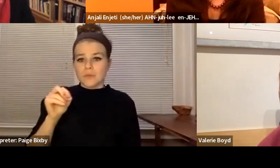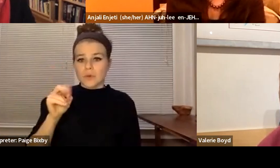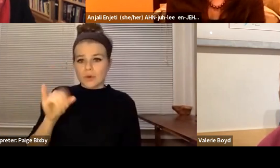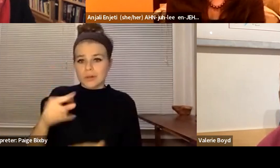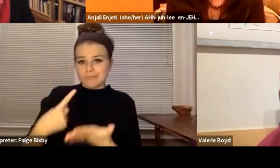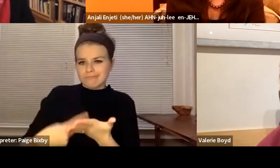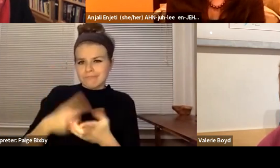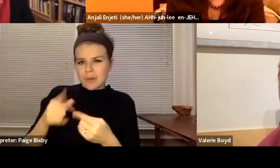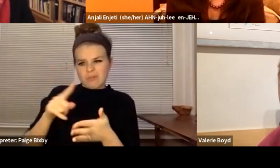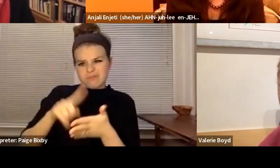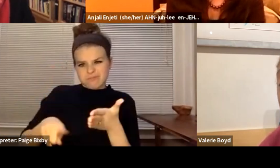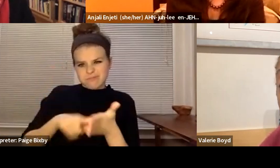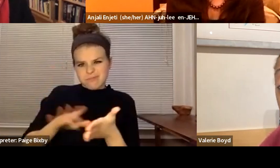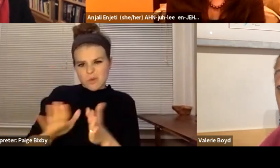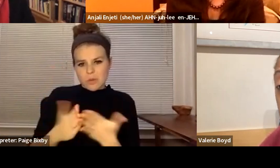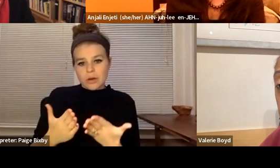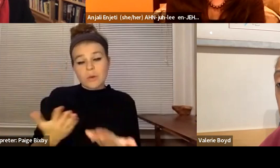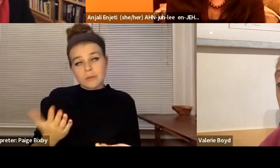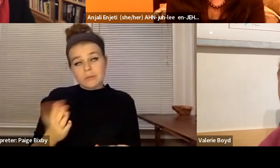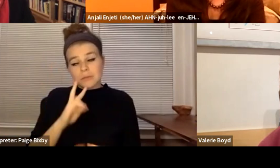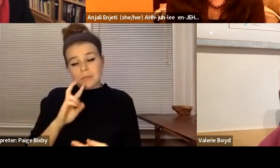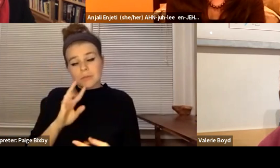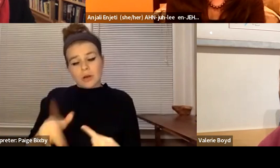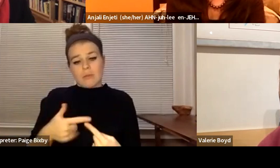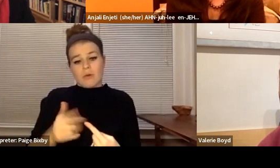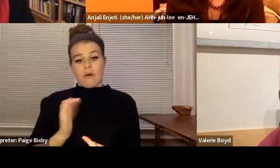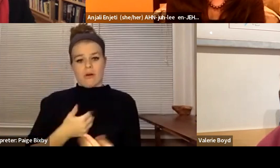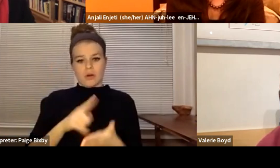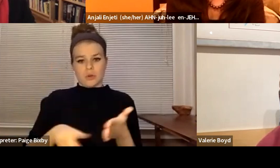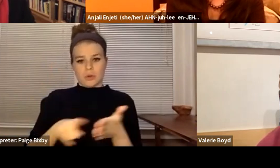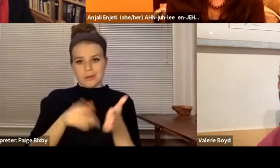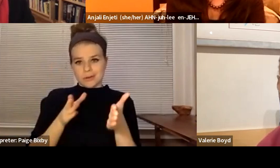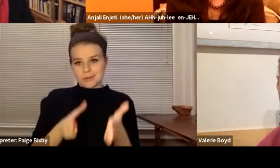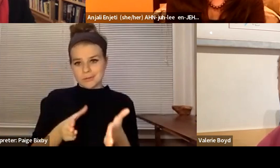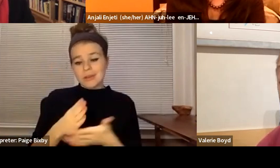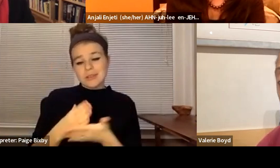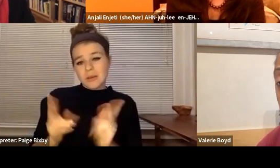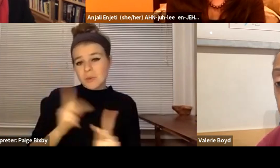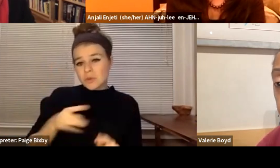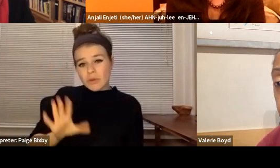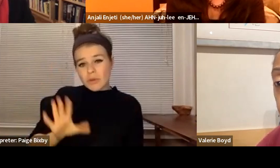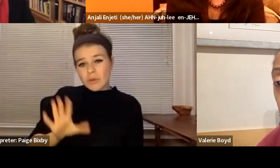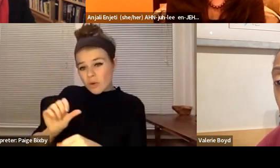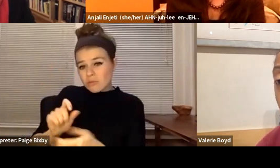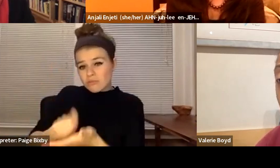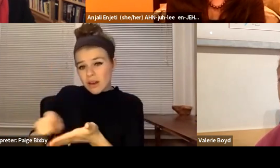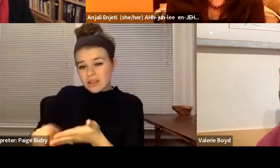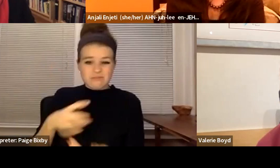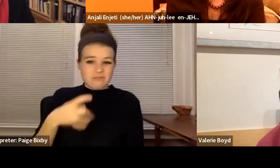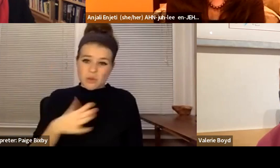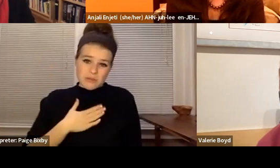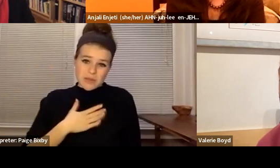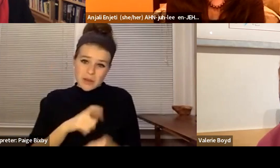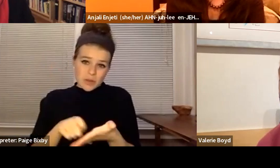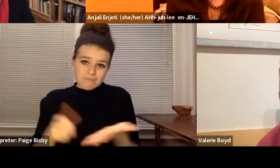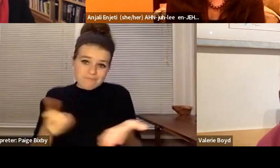book. Actually, she talked about our critics, since some of those who don't like her work don't like mine.